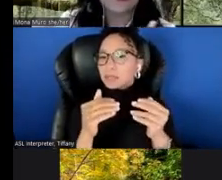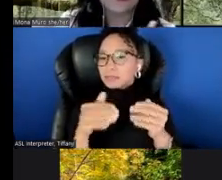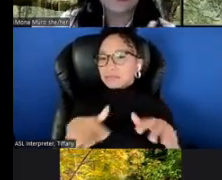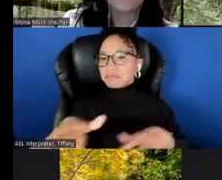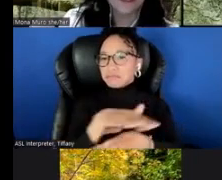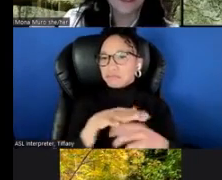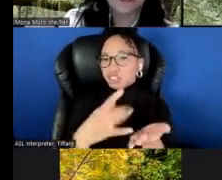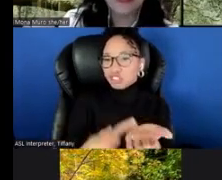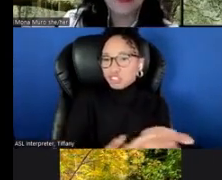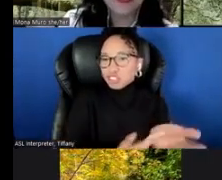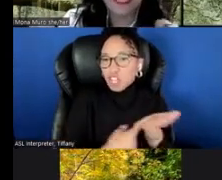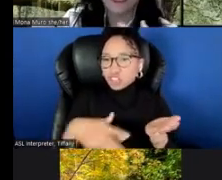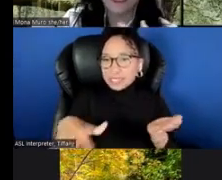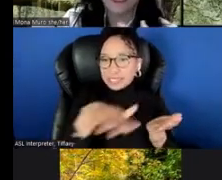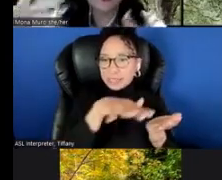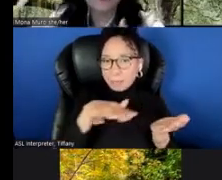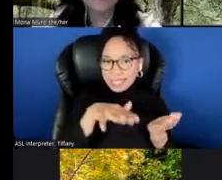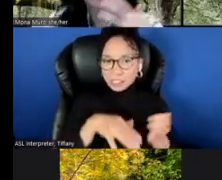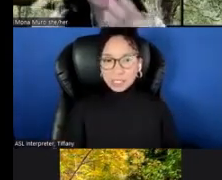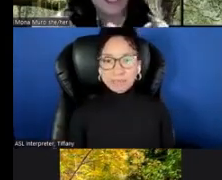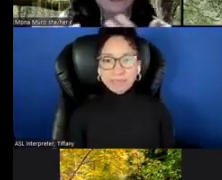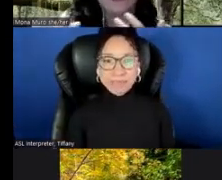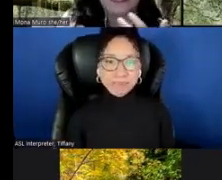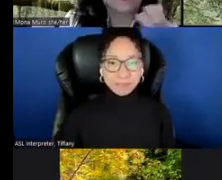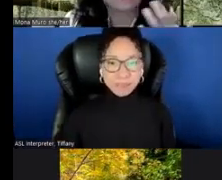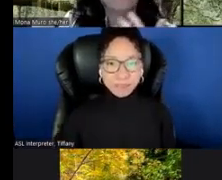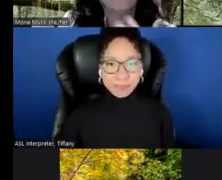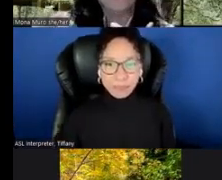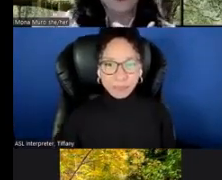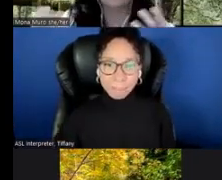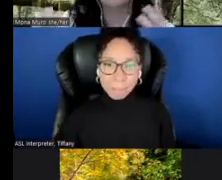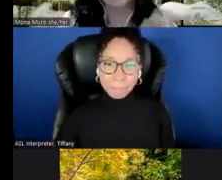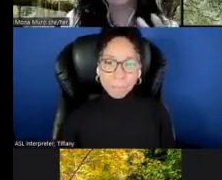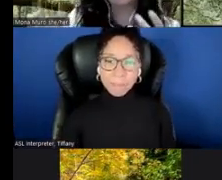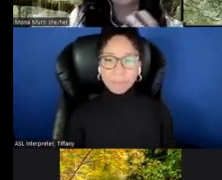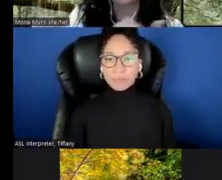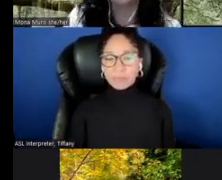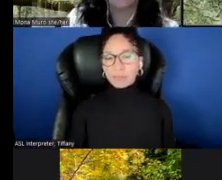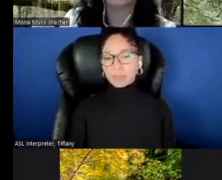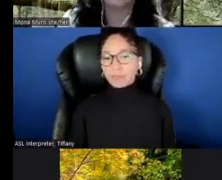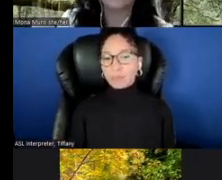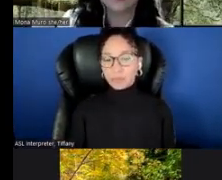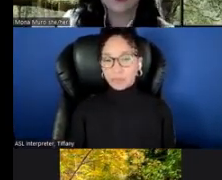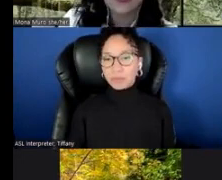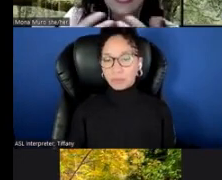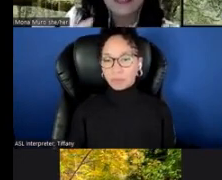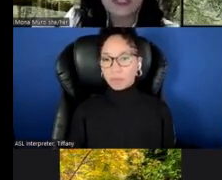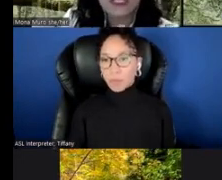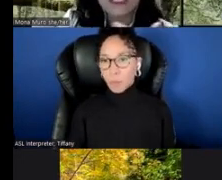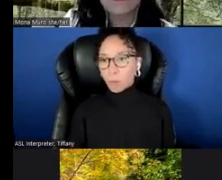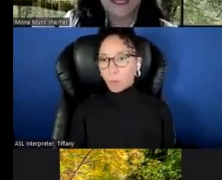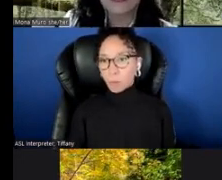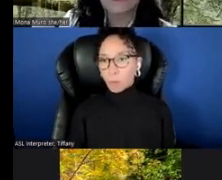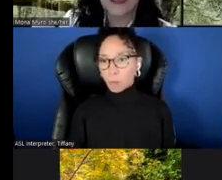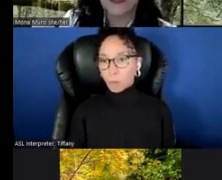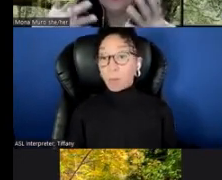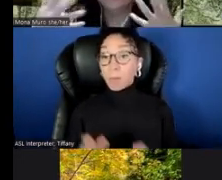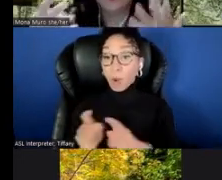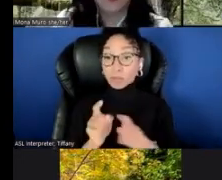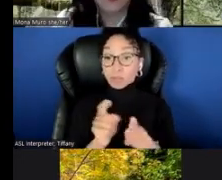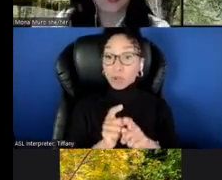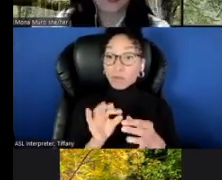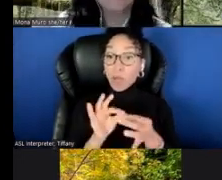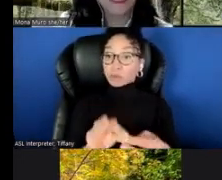of comes out in a lot of different ways. Some people say kind of step up or step back, or just kind of be aware of how much energy and space